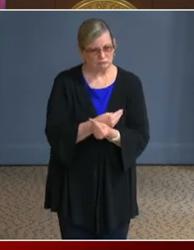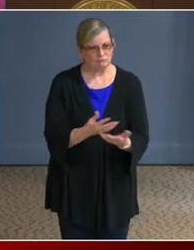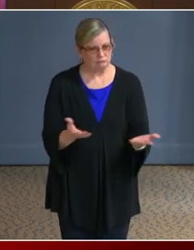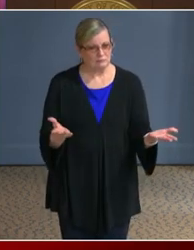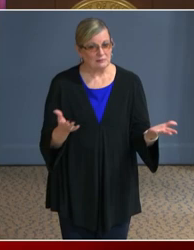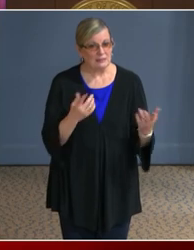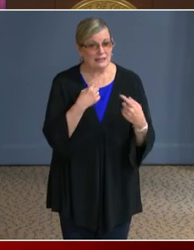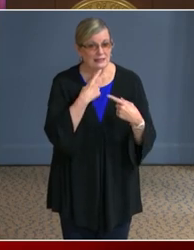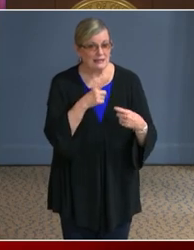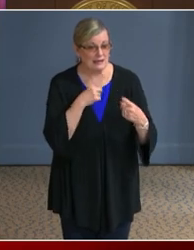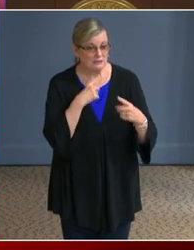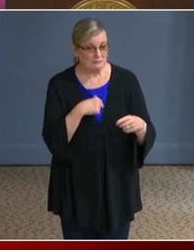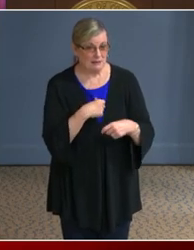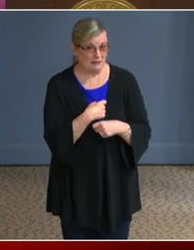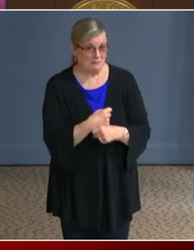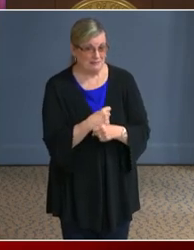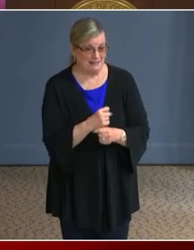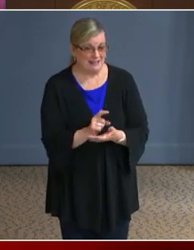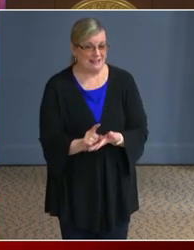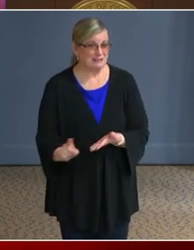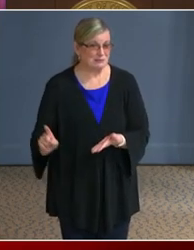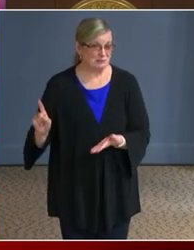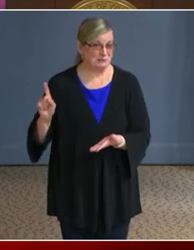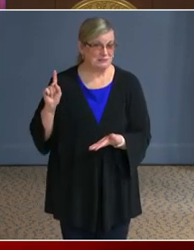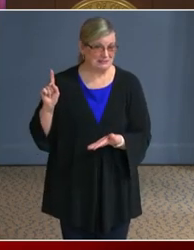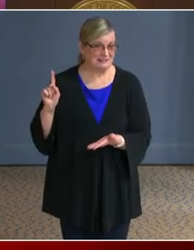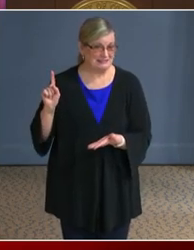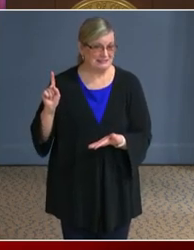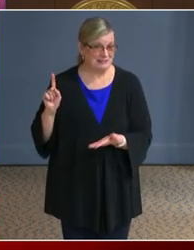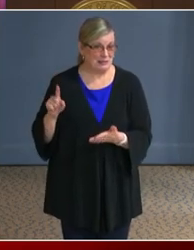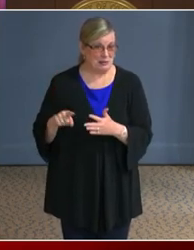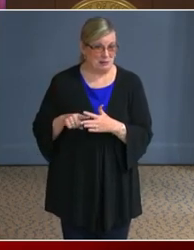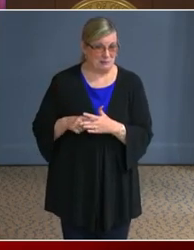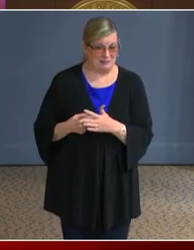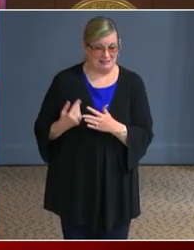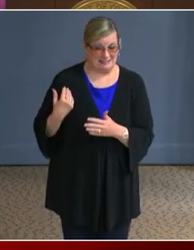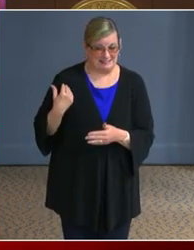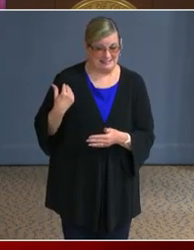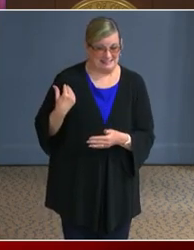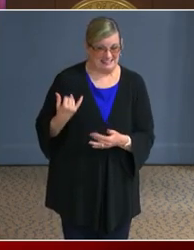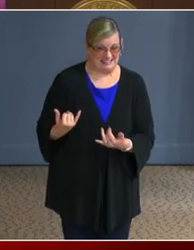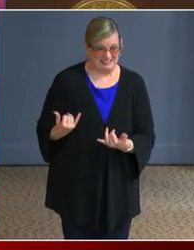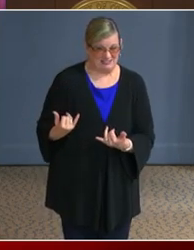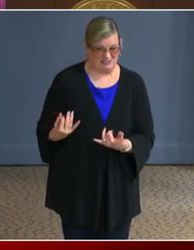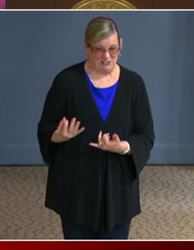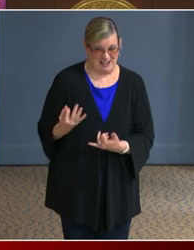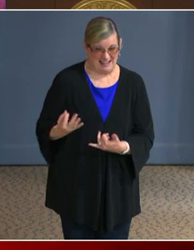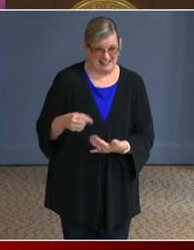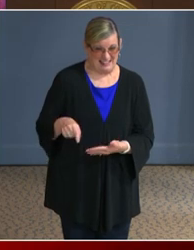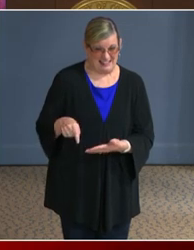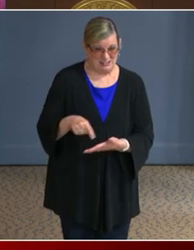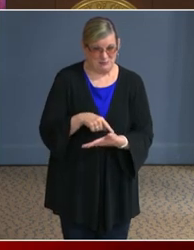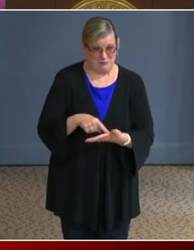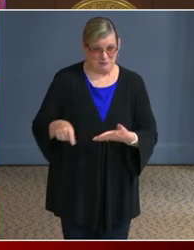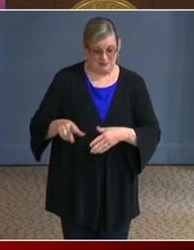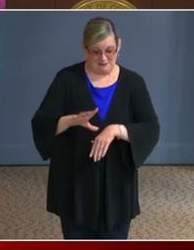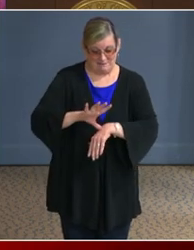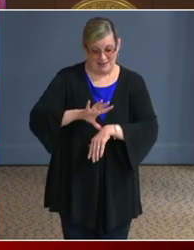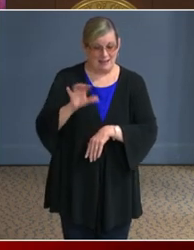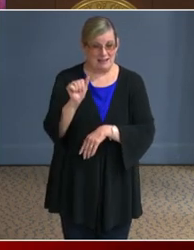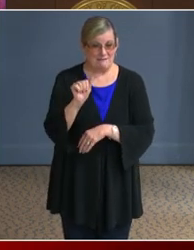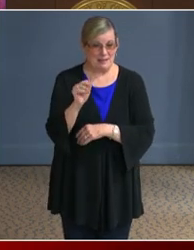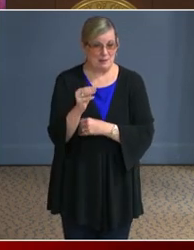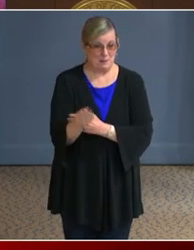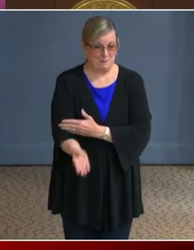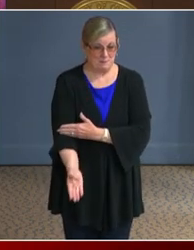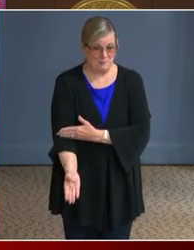announcement I made last week by saying beginning this Friday, excuse me, at 5 a.m.,